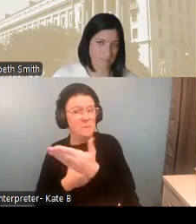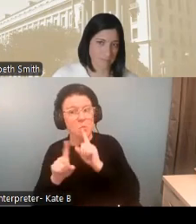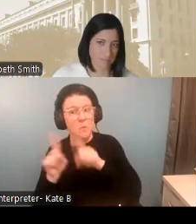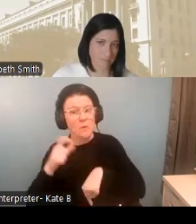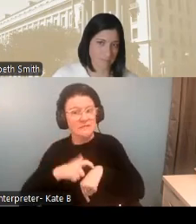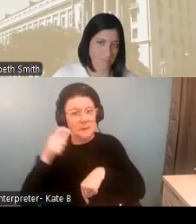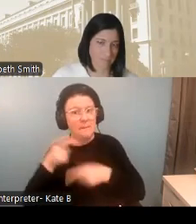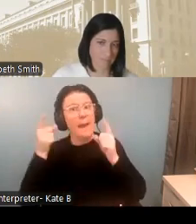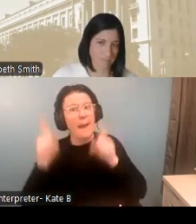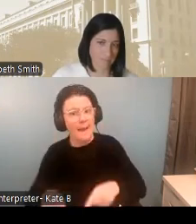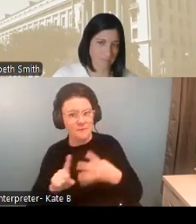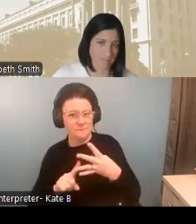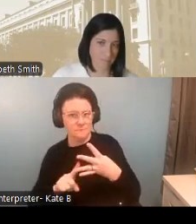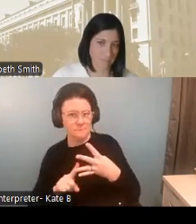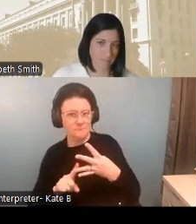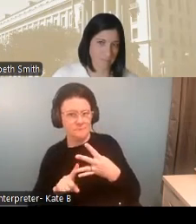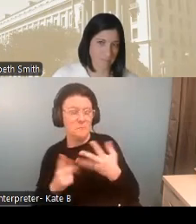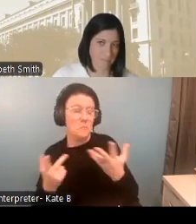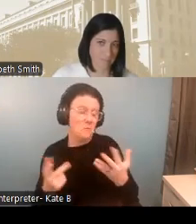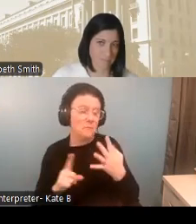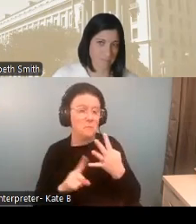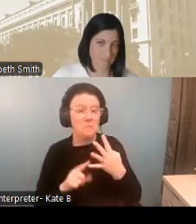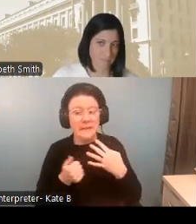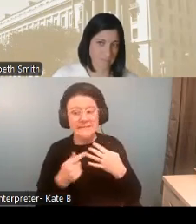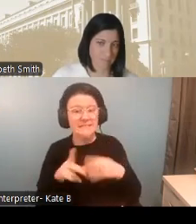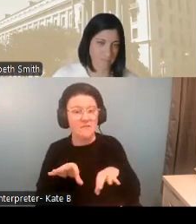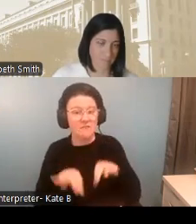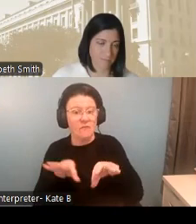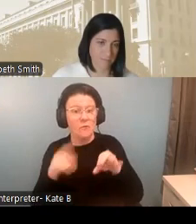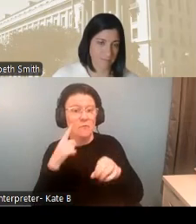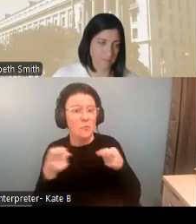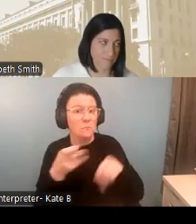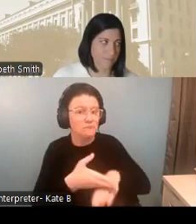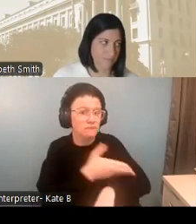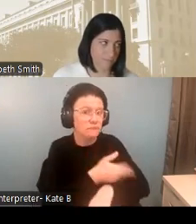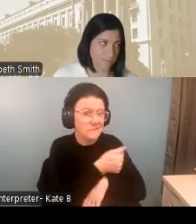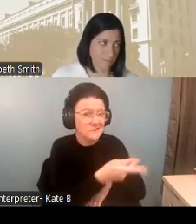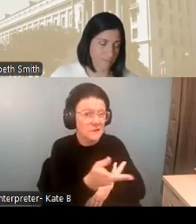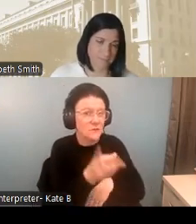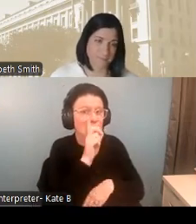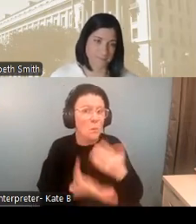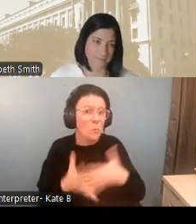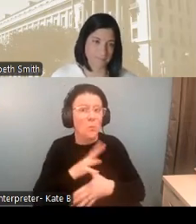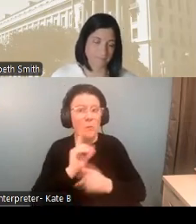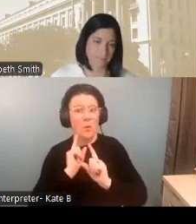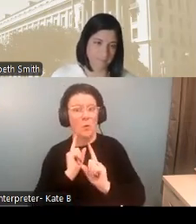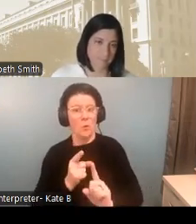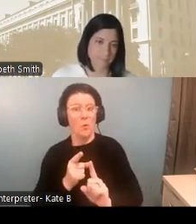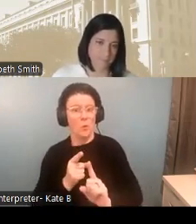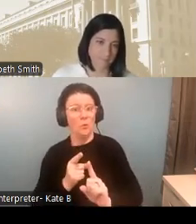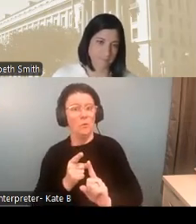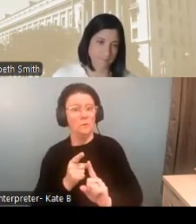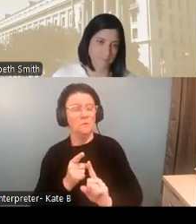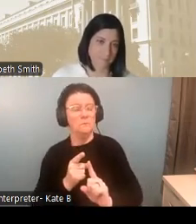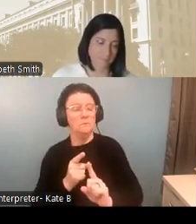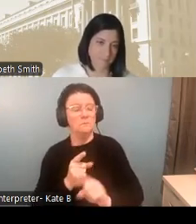manner. There could be a number of findings related to management improvement, but the ultimate goal is to make you